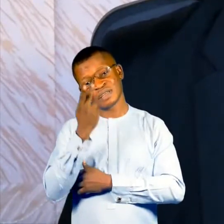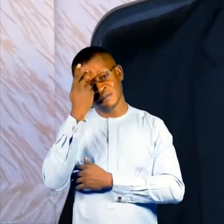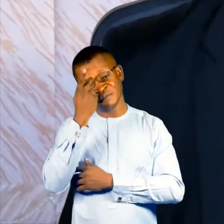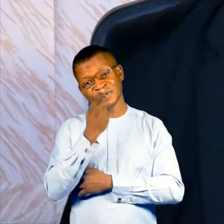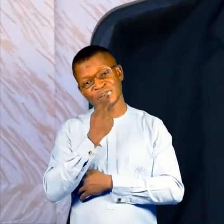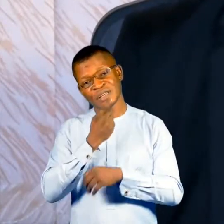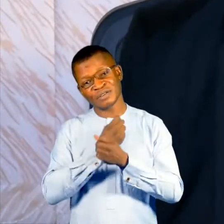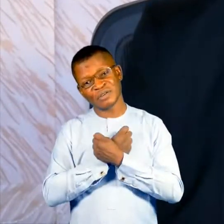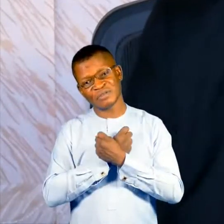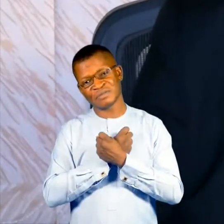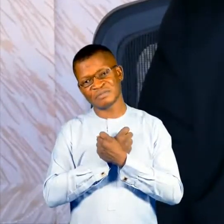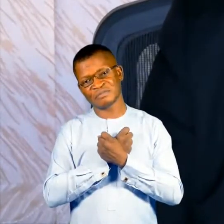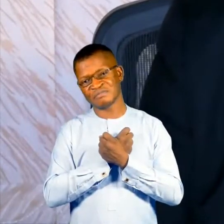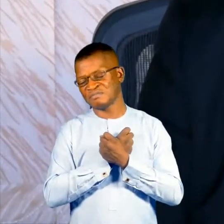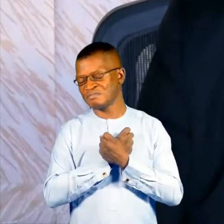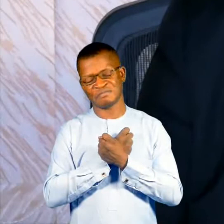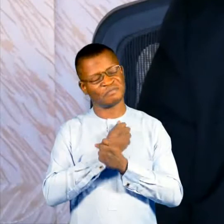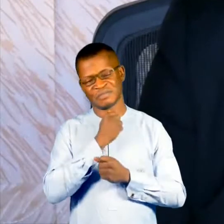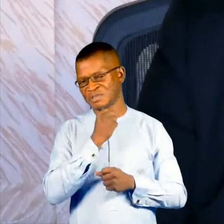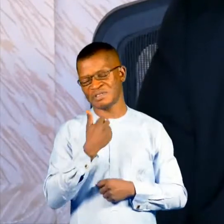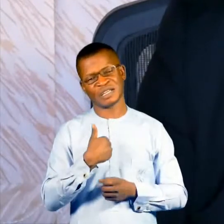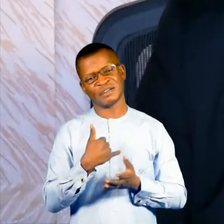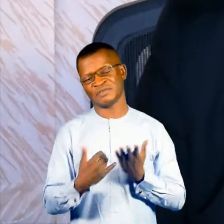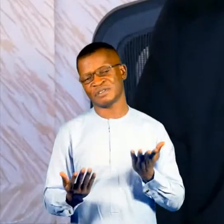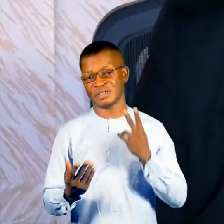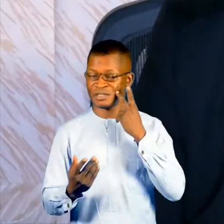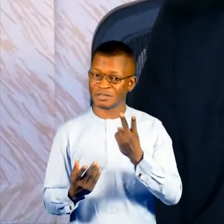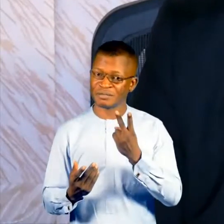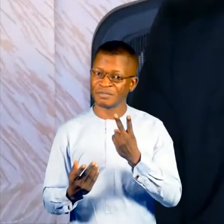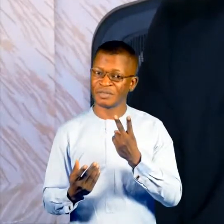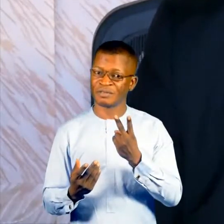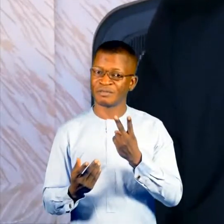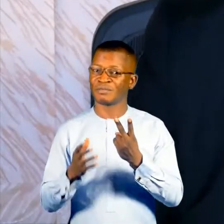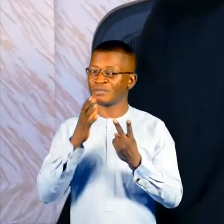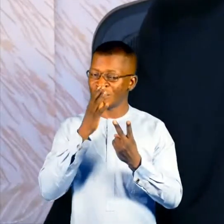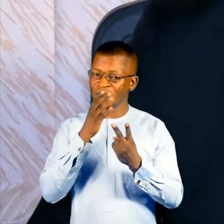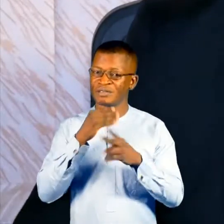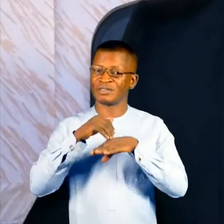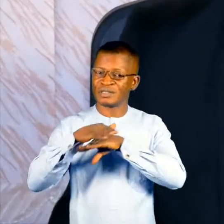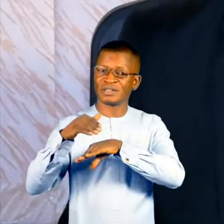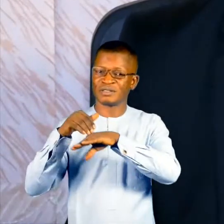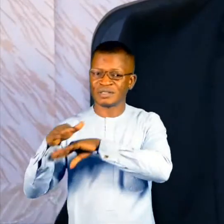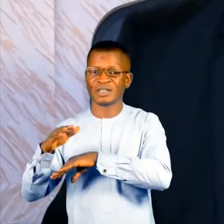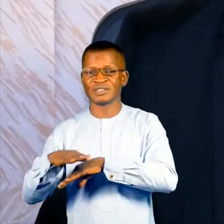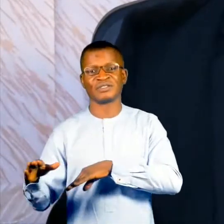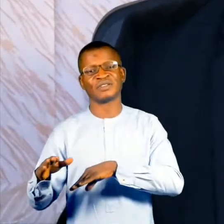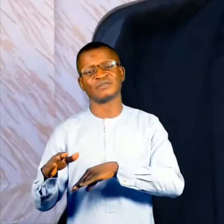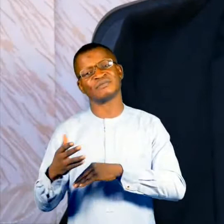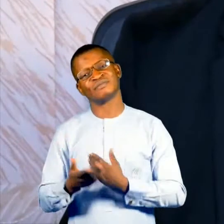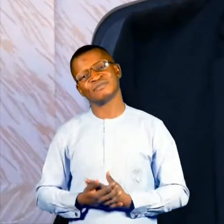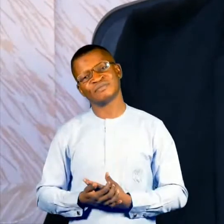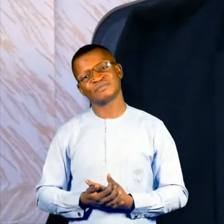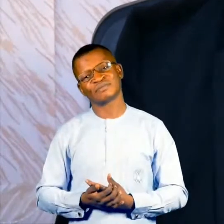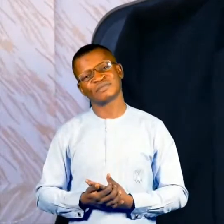The children are denied the parental love because they have so many and they don't even know what to do with them. So you see mother willingly giving her children, parents giving her